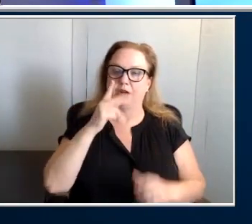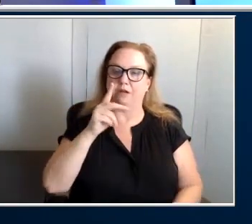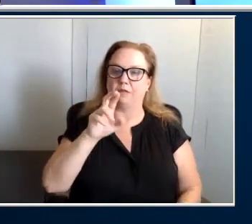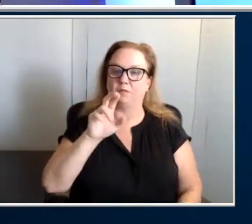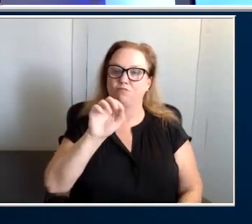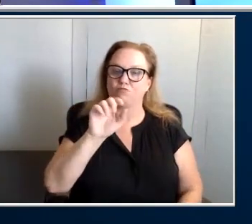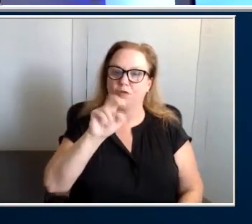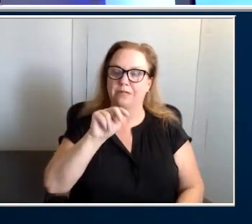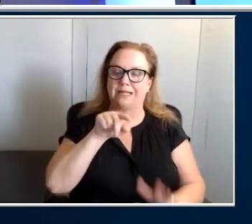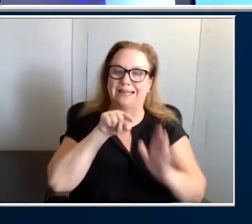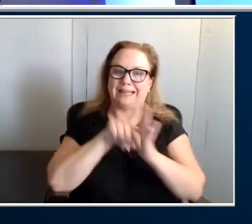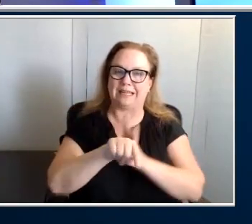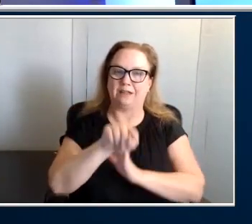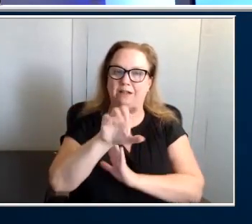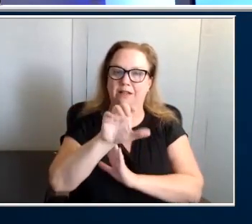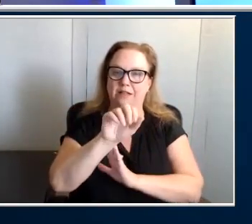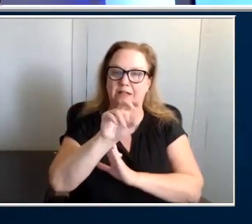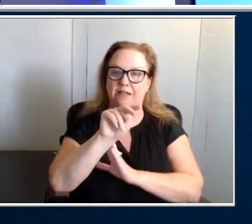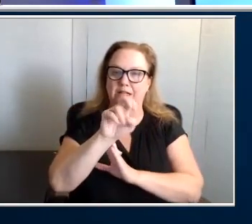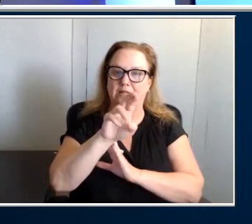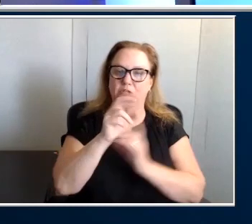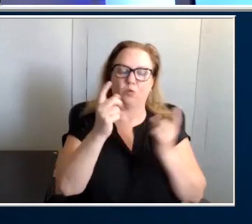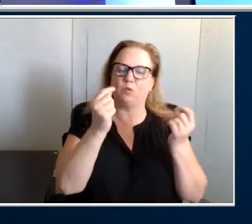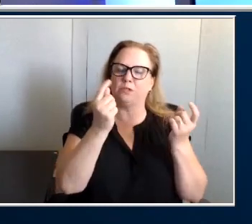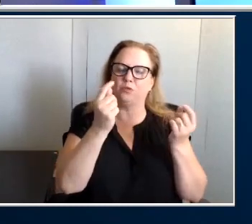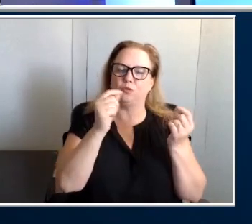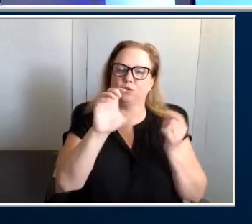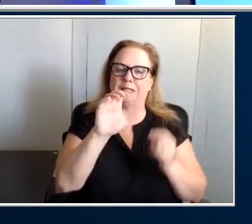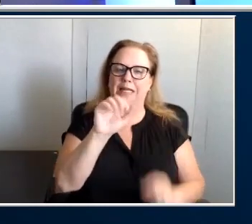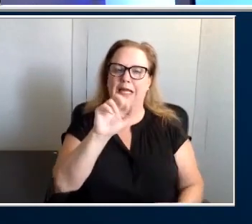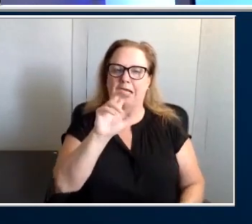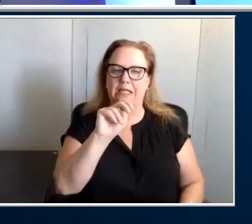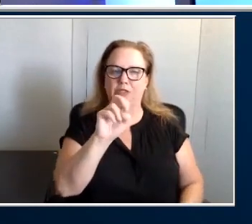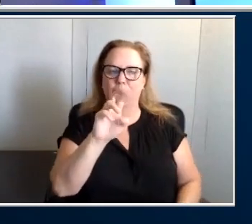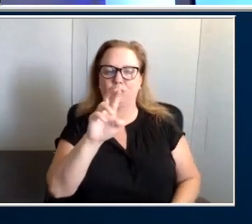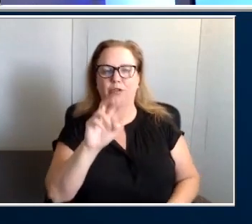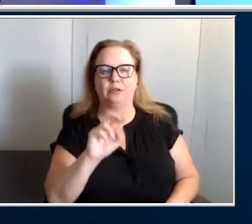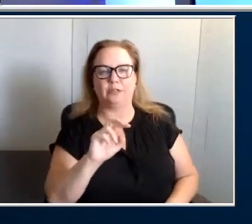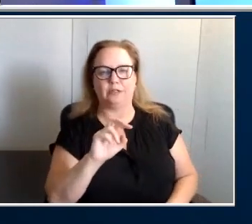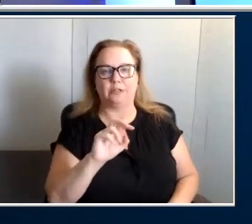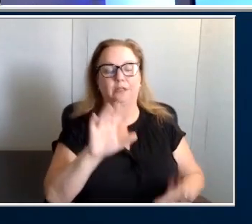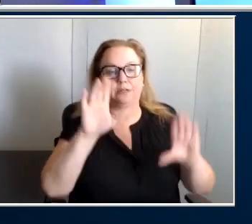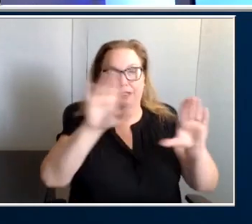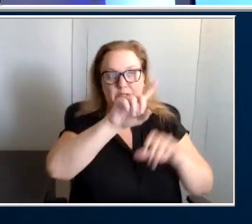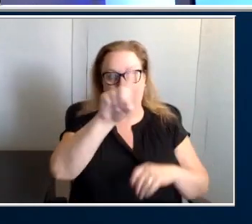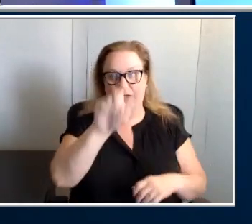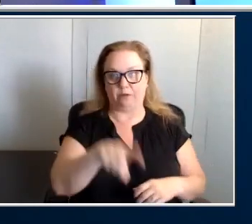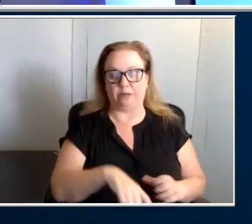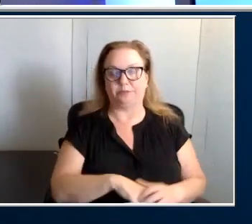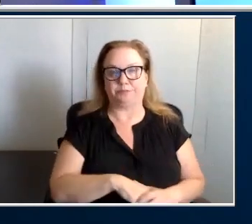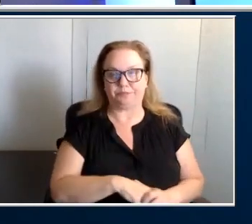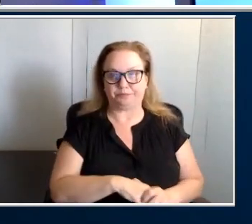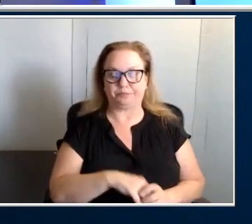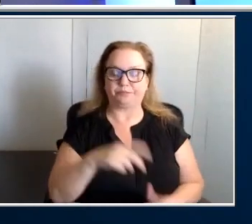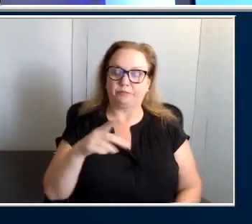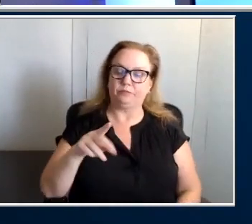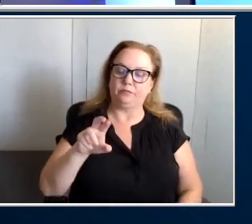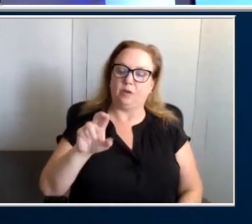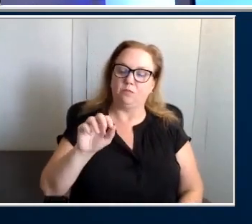kill cancer? What does it do to the cancer? Yeah, that's a great question. And so proton